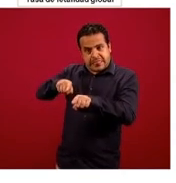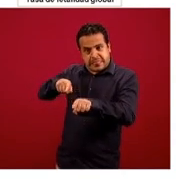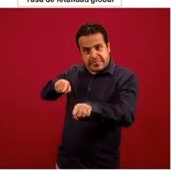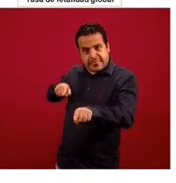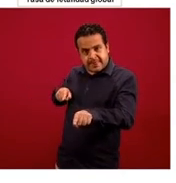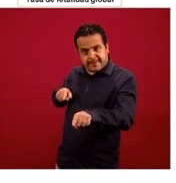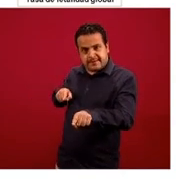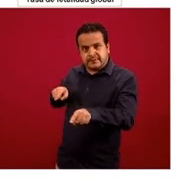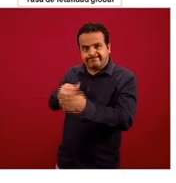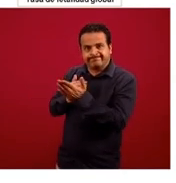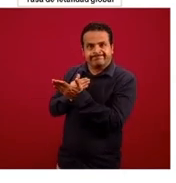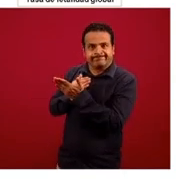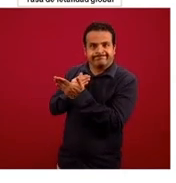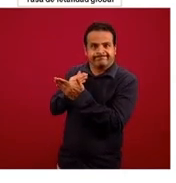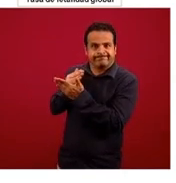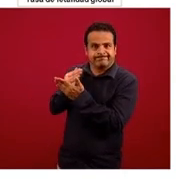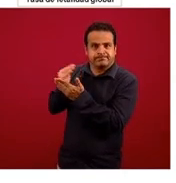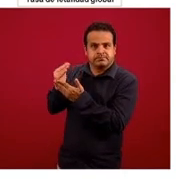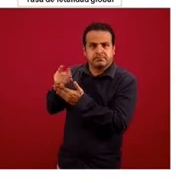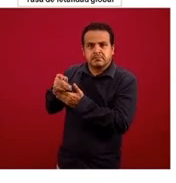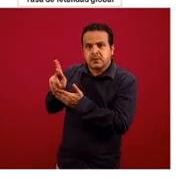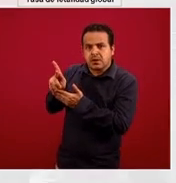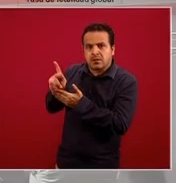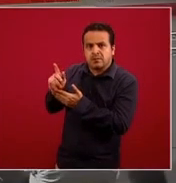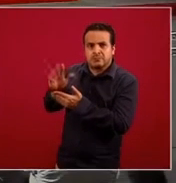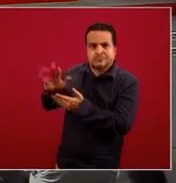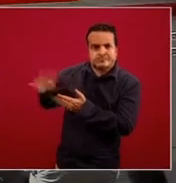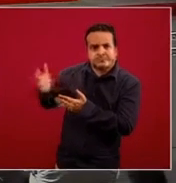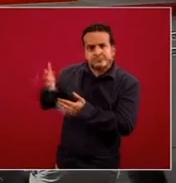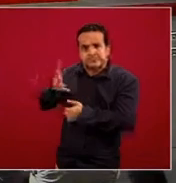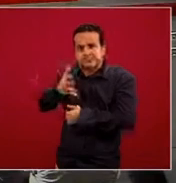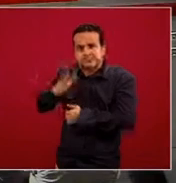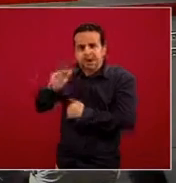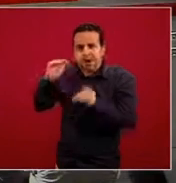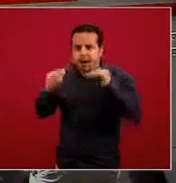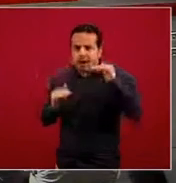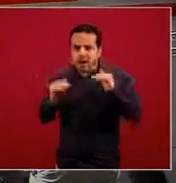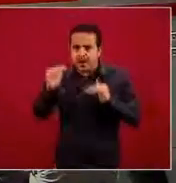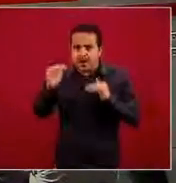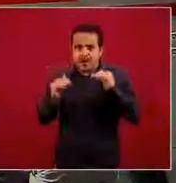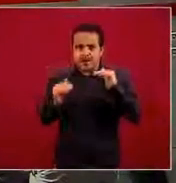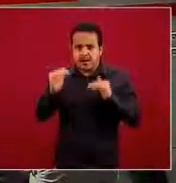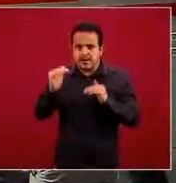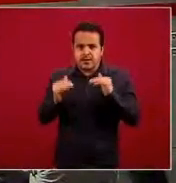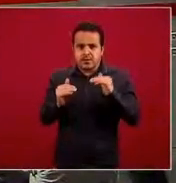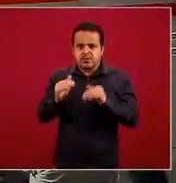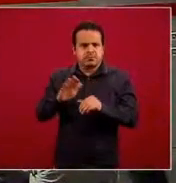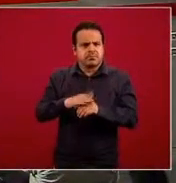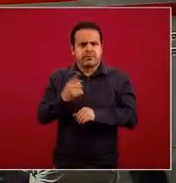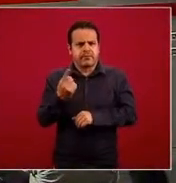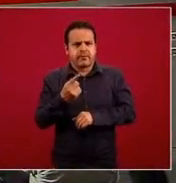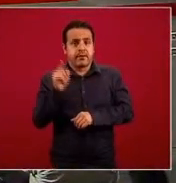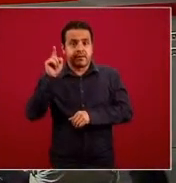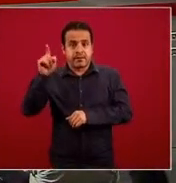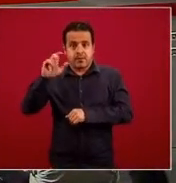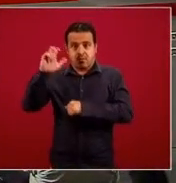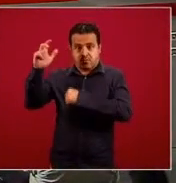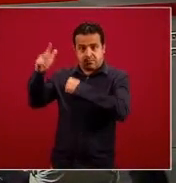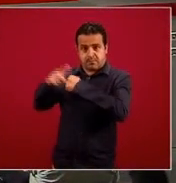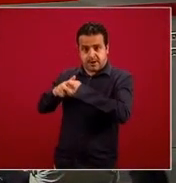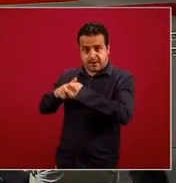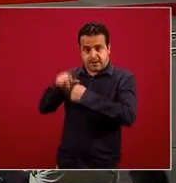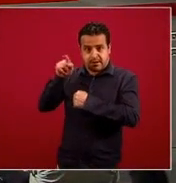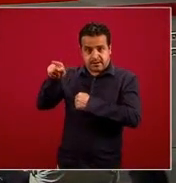although the difference between the two of them is not very sharp yet. And this is maybe